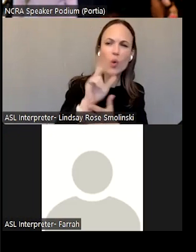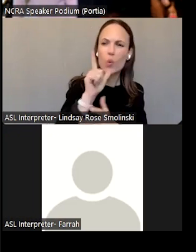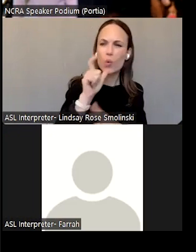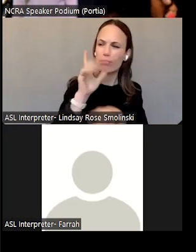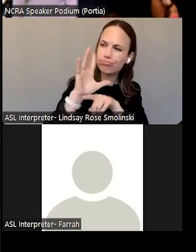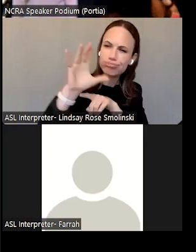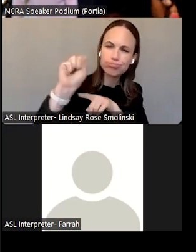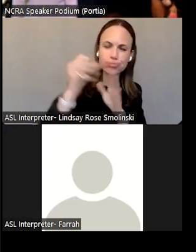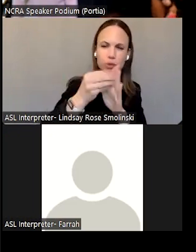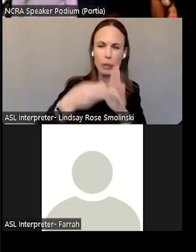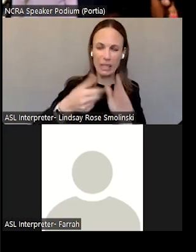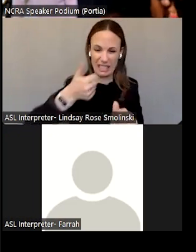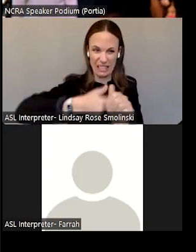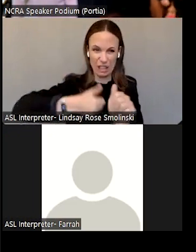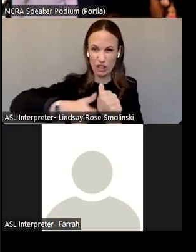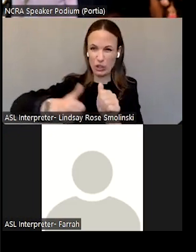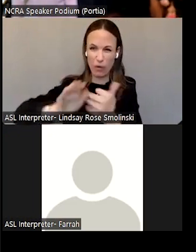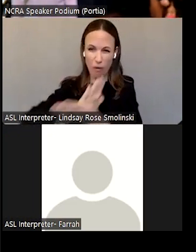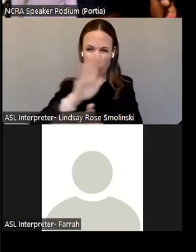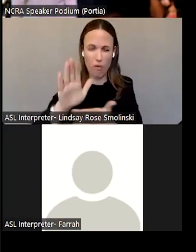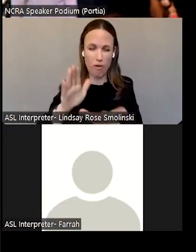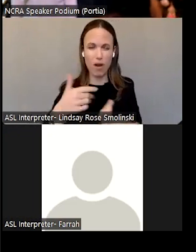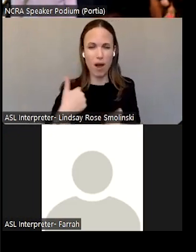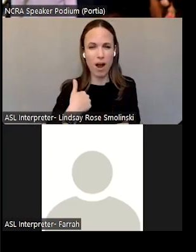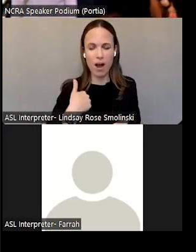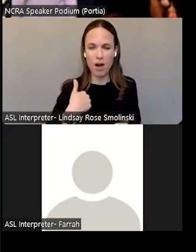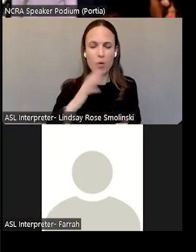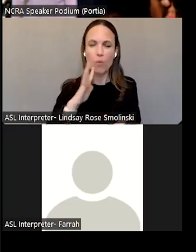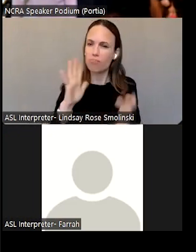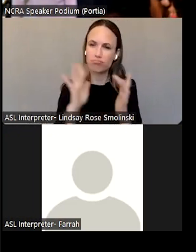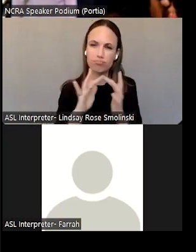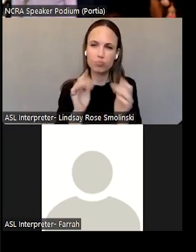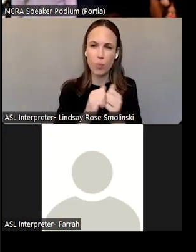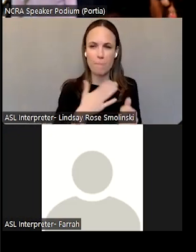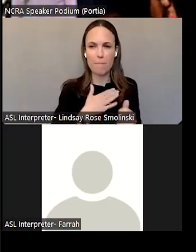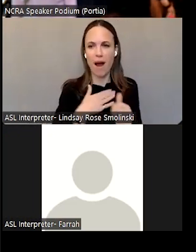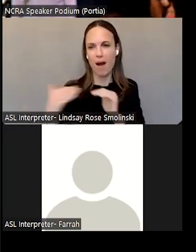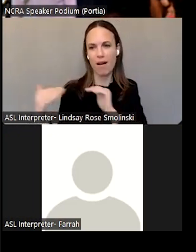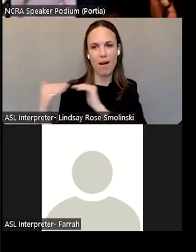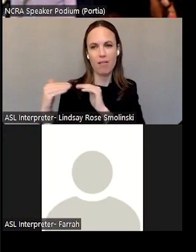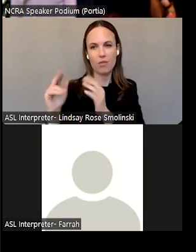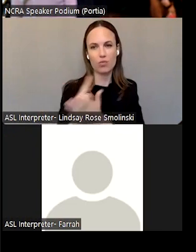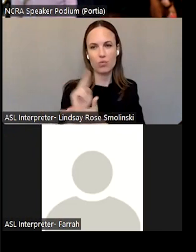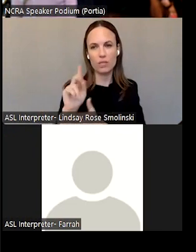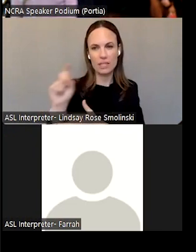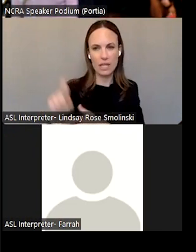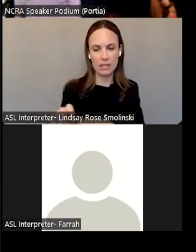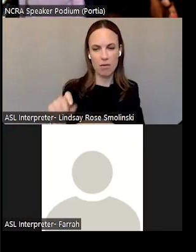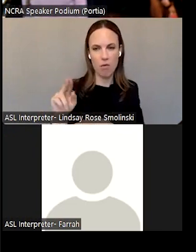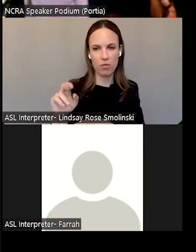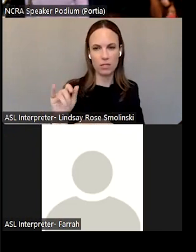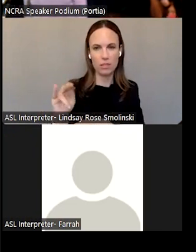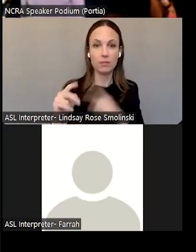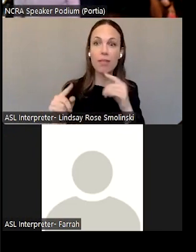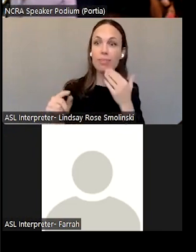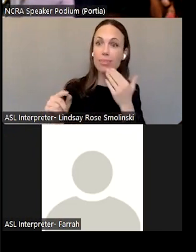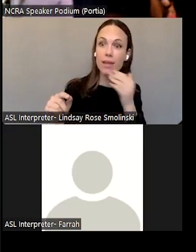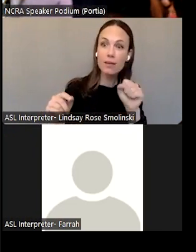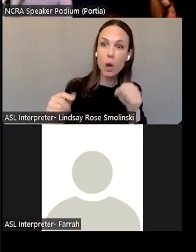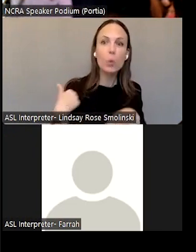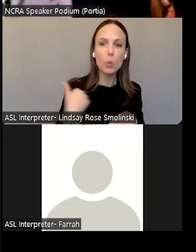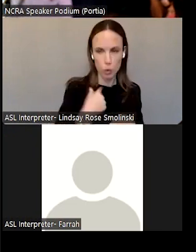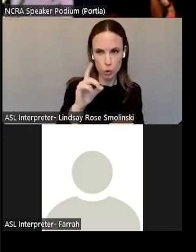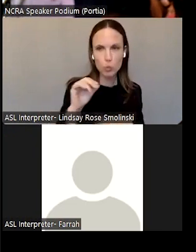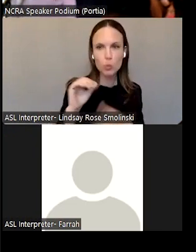are at each of the campuses. And I would certainly connect you with my colleague at University of Texas, Austin. Thank you. And yes, we definitely